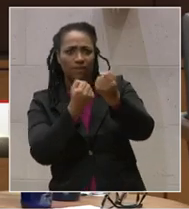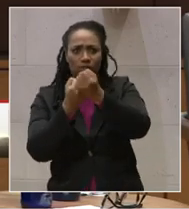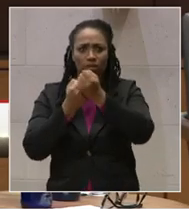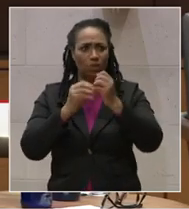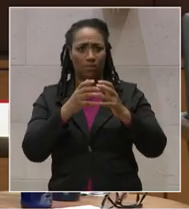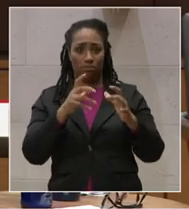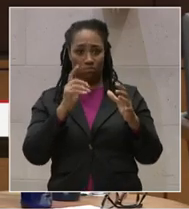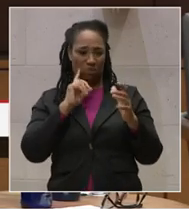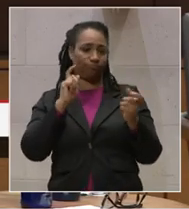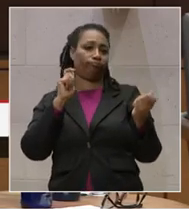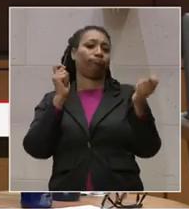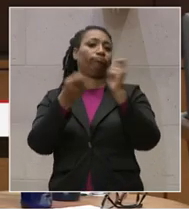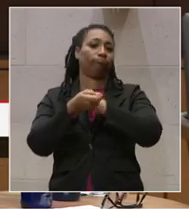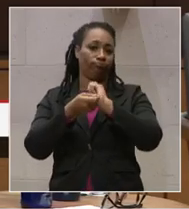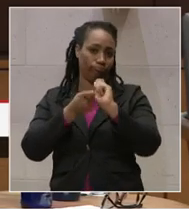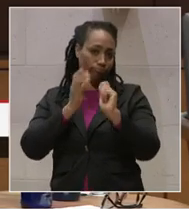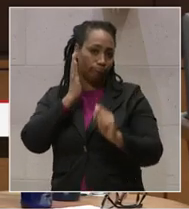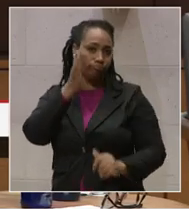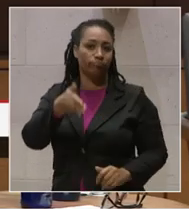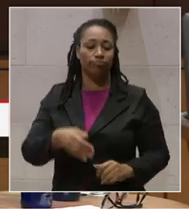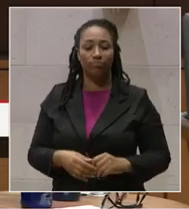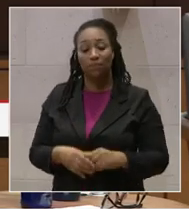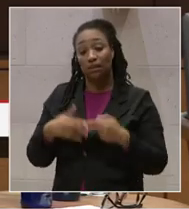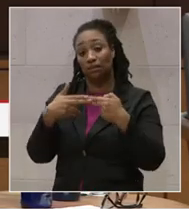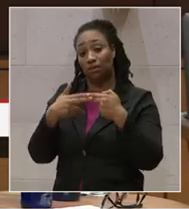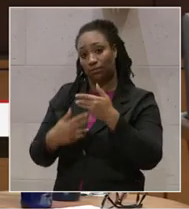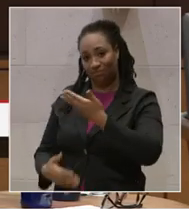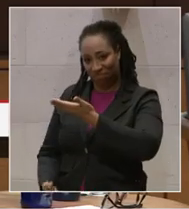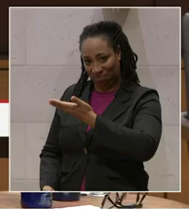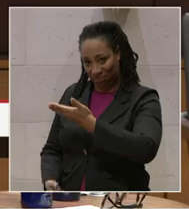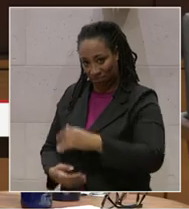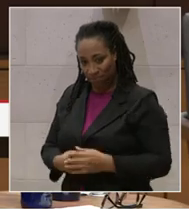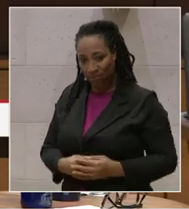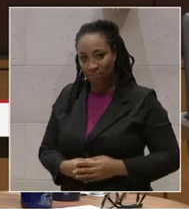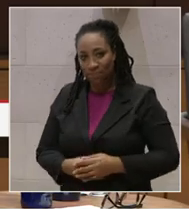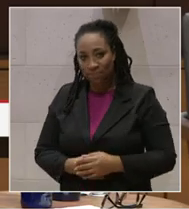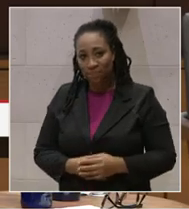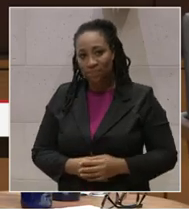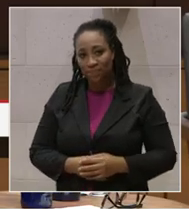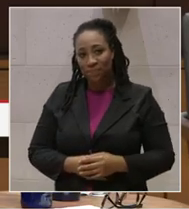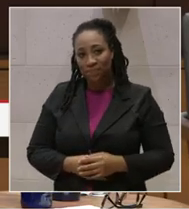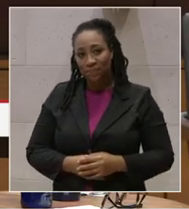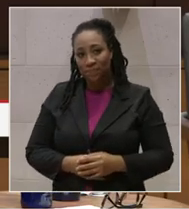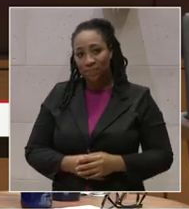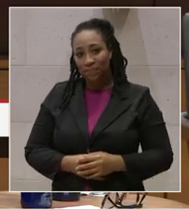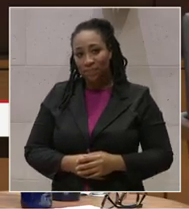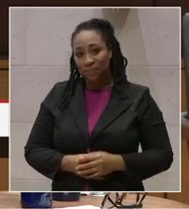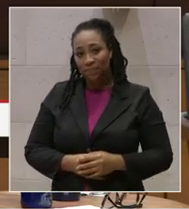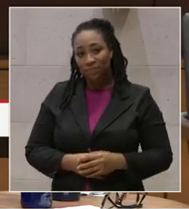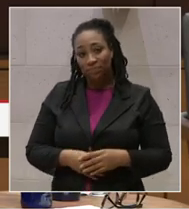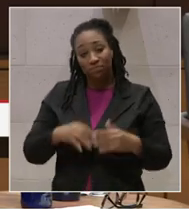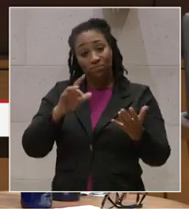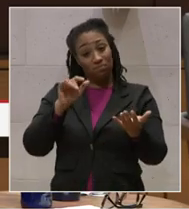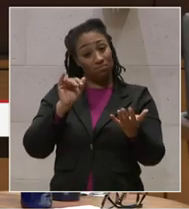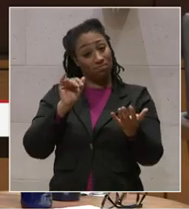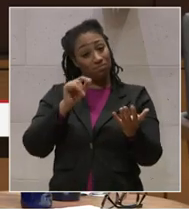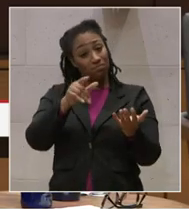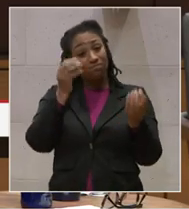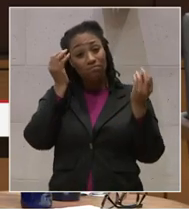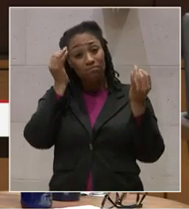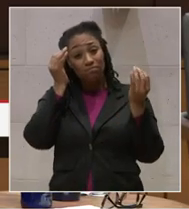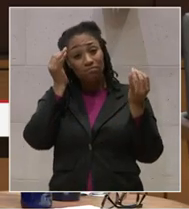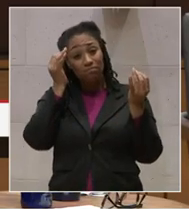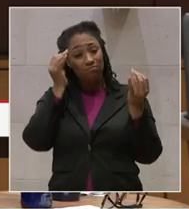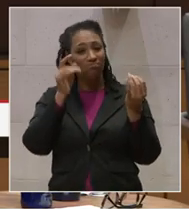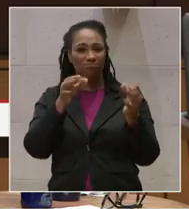we had. We thought it was really important to bring together land use, zoning tools, along with financing